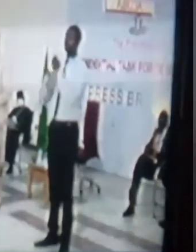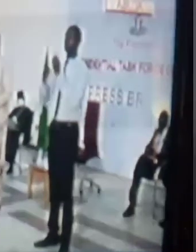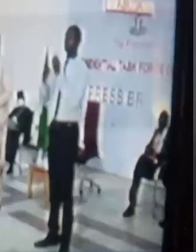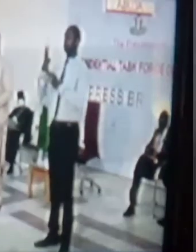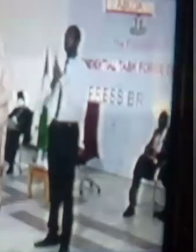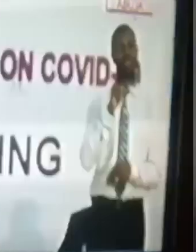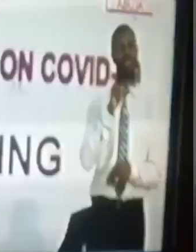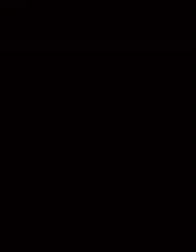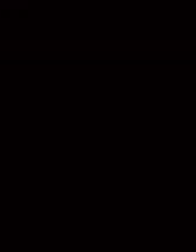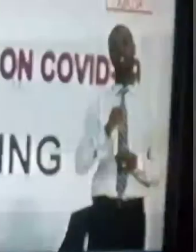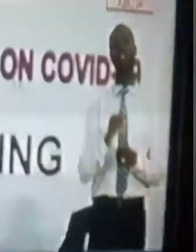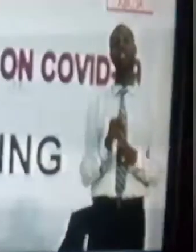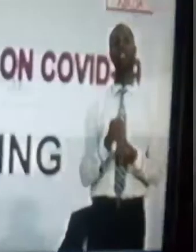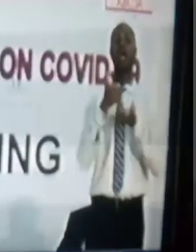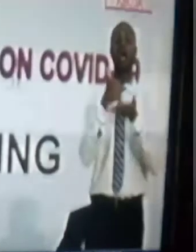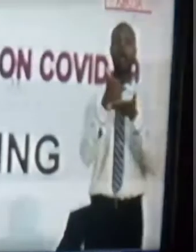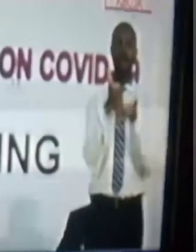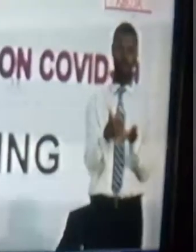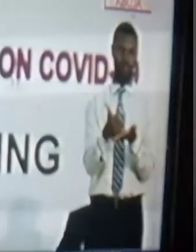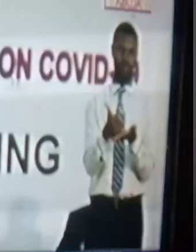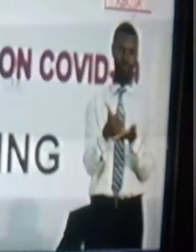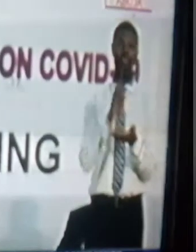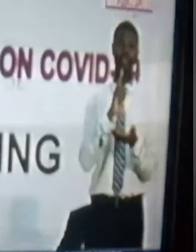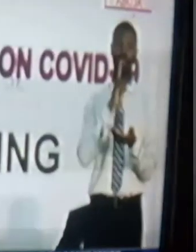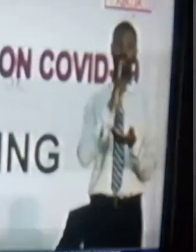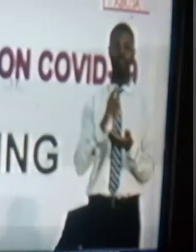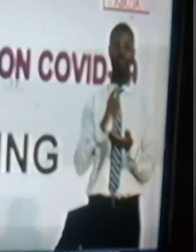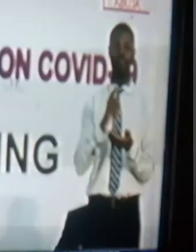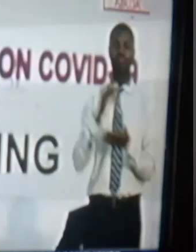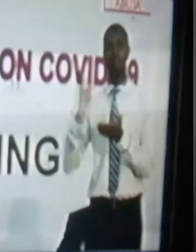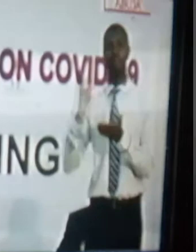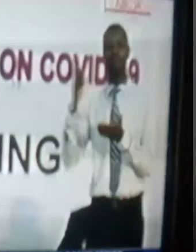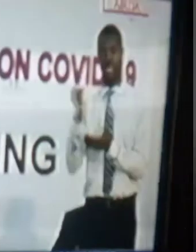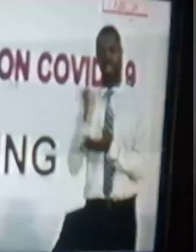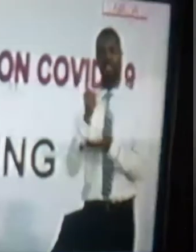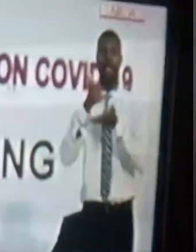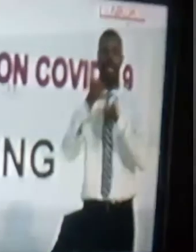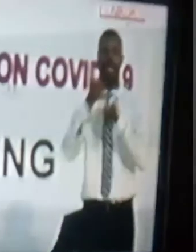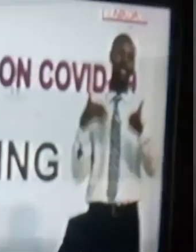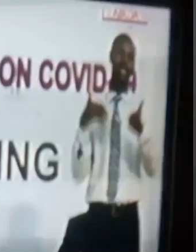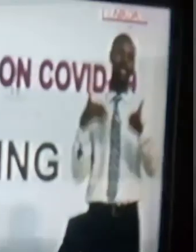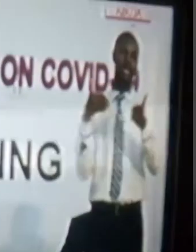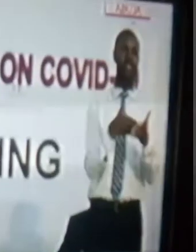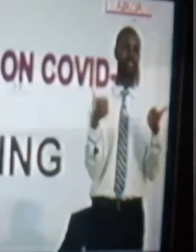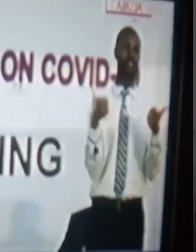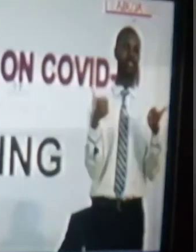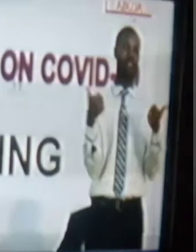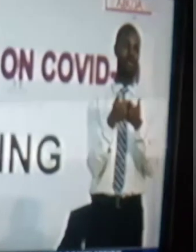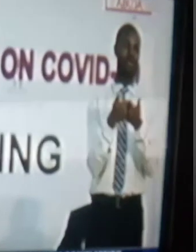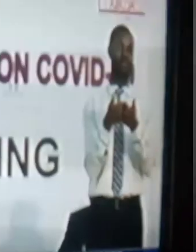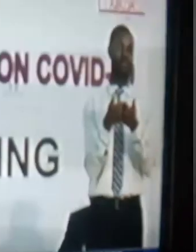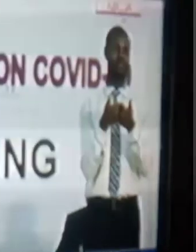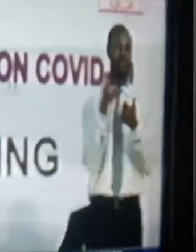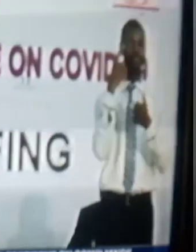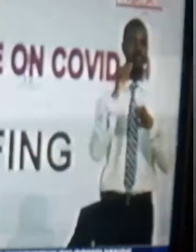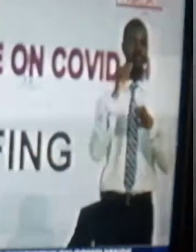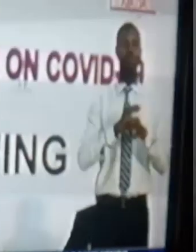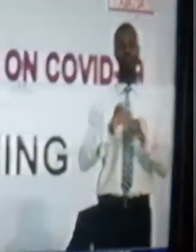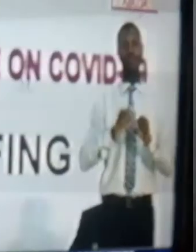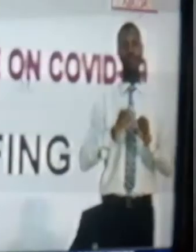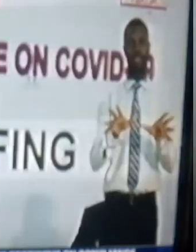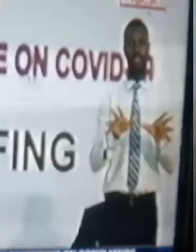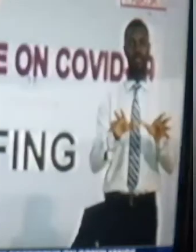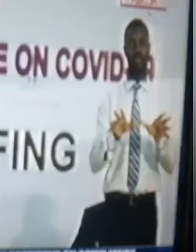assistance and are receiving help in the fight against COVID-19. Even the almighty United States